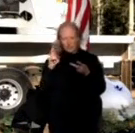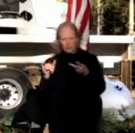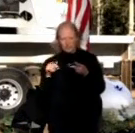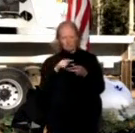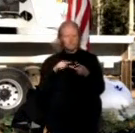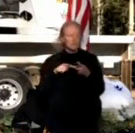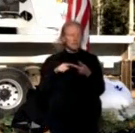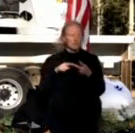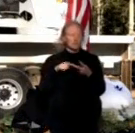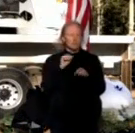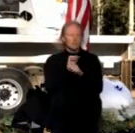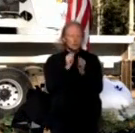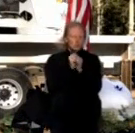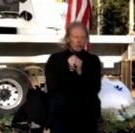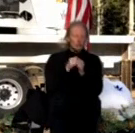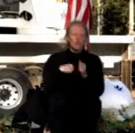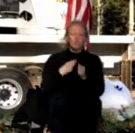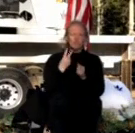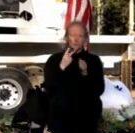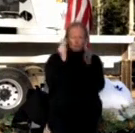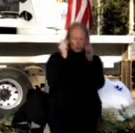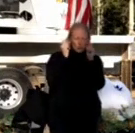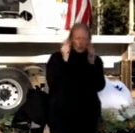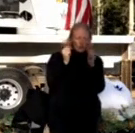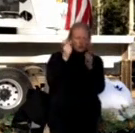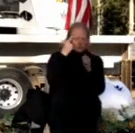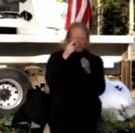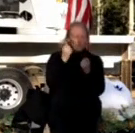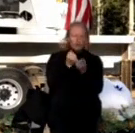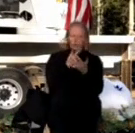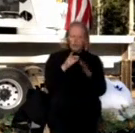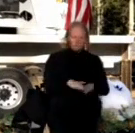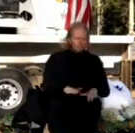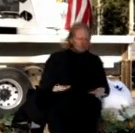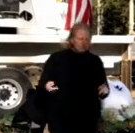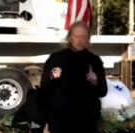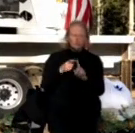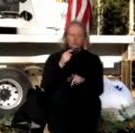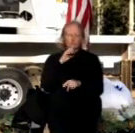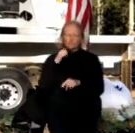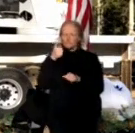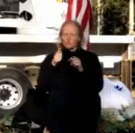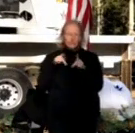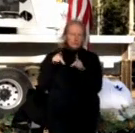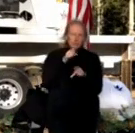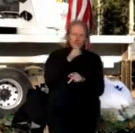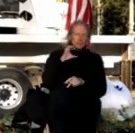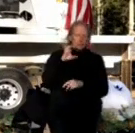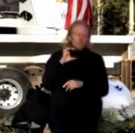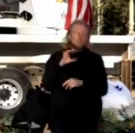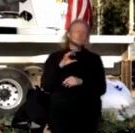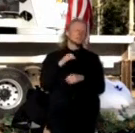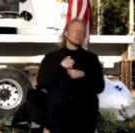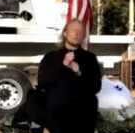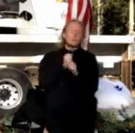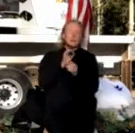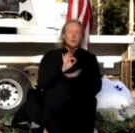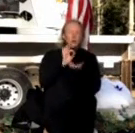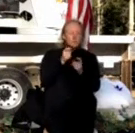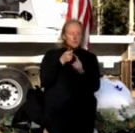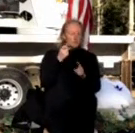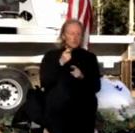they've worked together to create two tutorials for everyone from school kids to seniors to create ornaments from